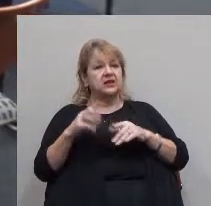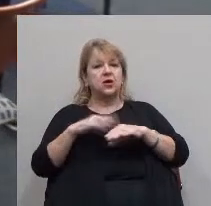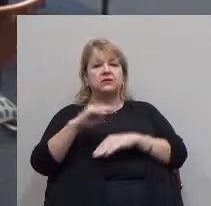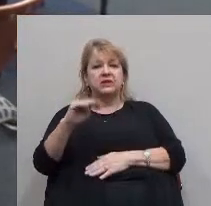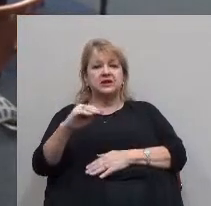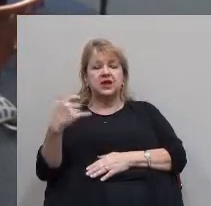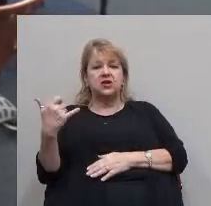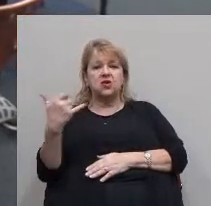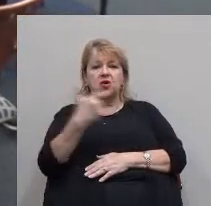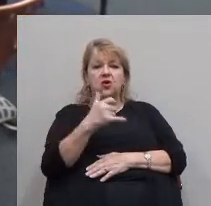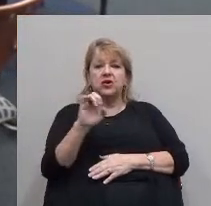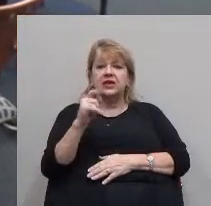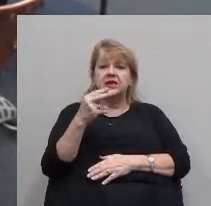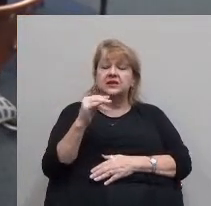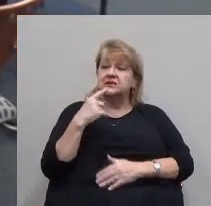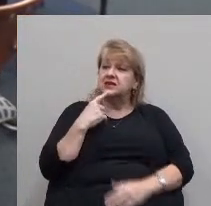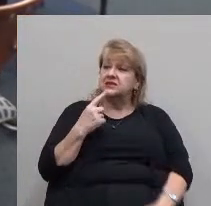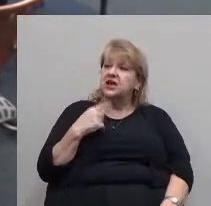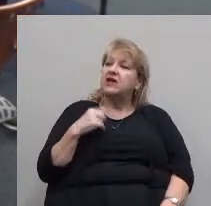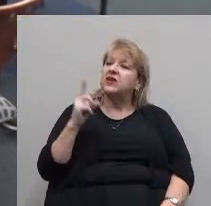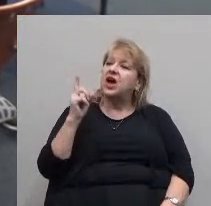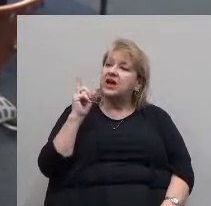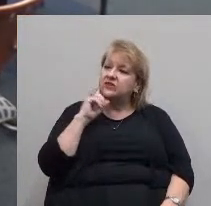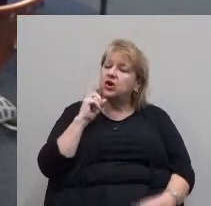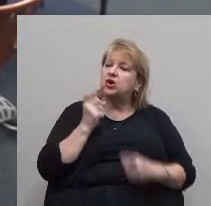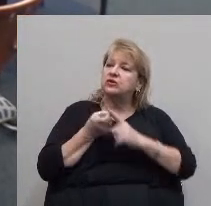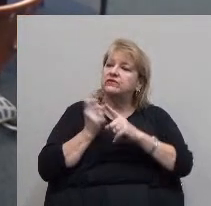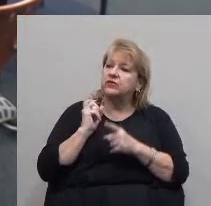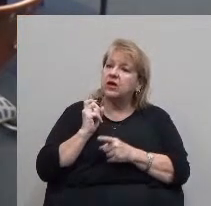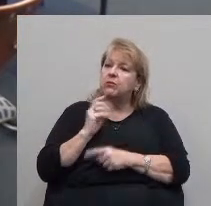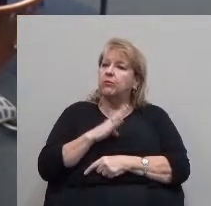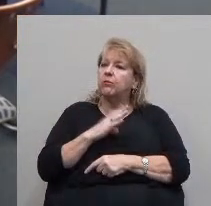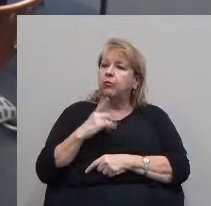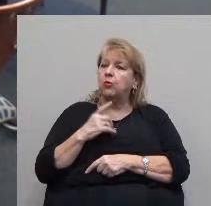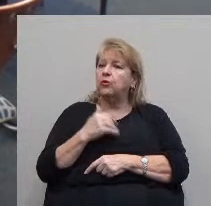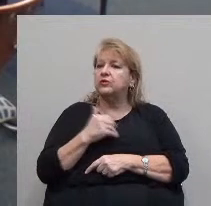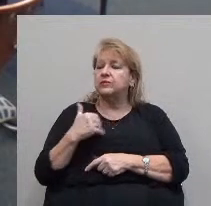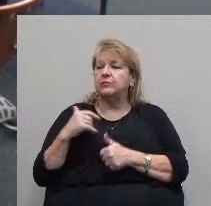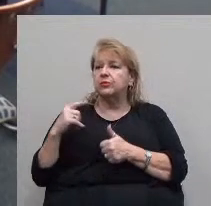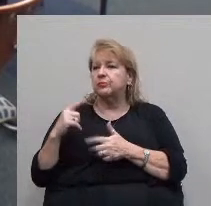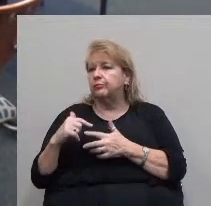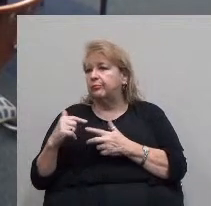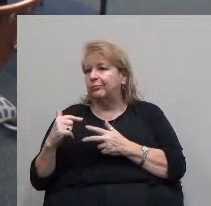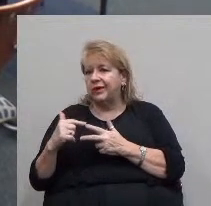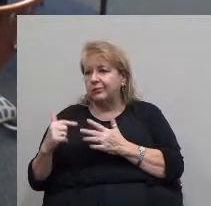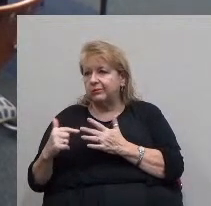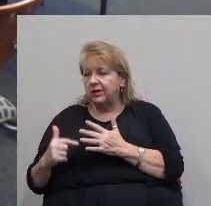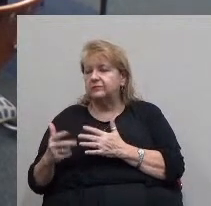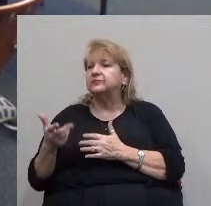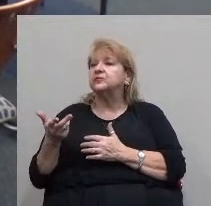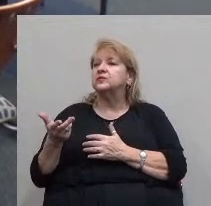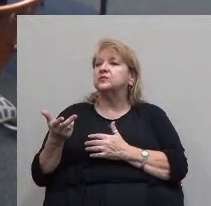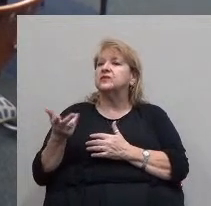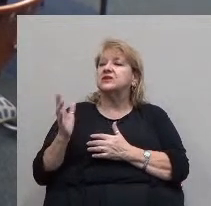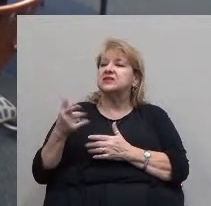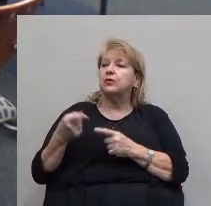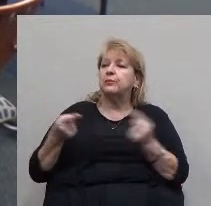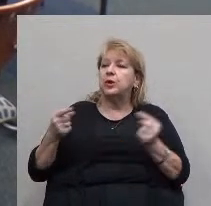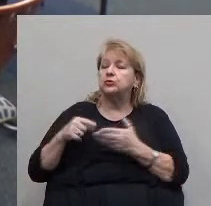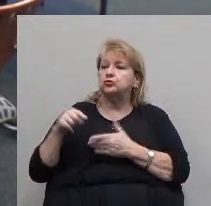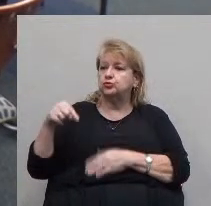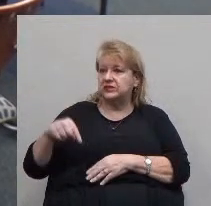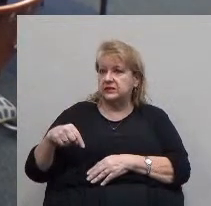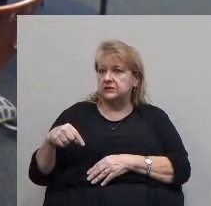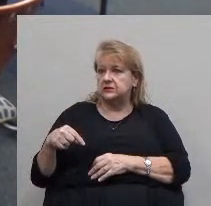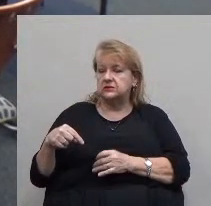Monday call, Ethan would say, I've heard from board member so-and-so, and they're opposed to this.